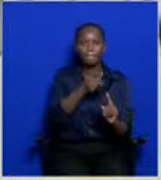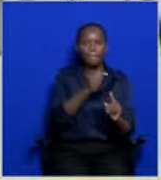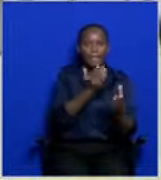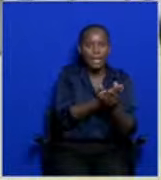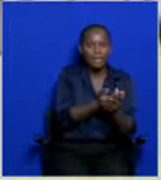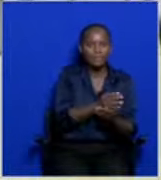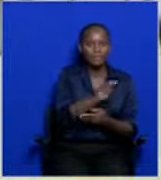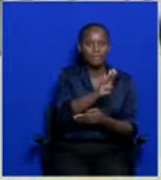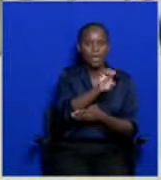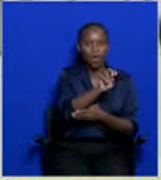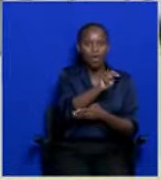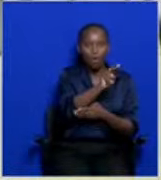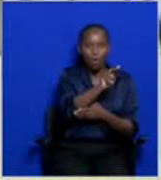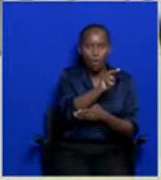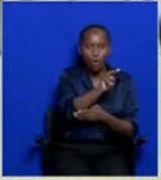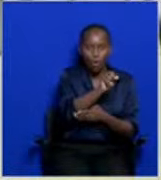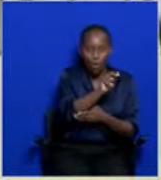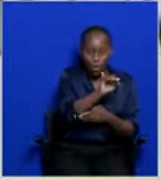Hillbrow,